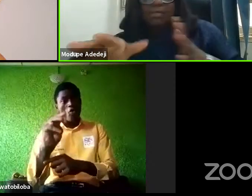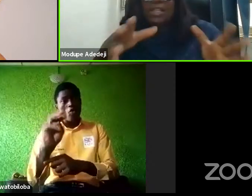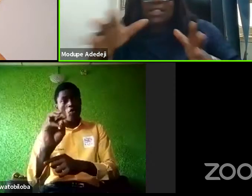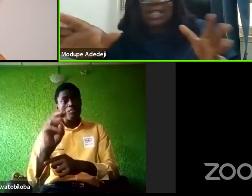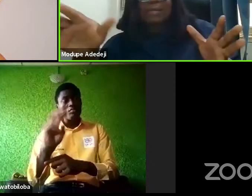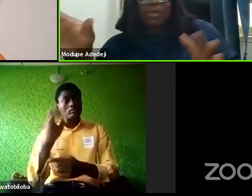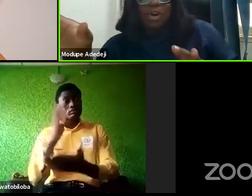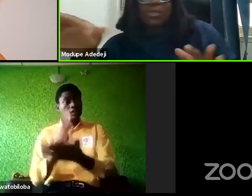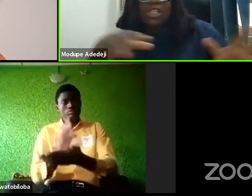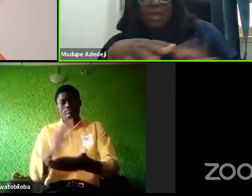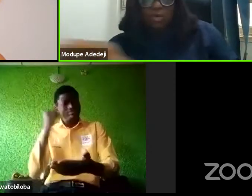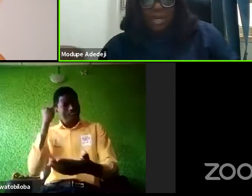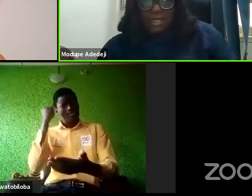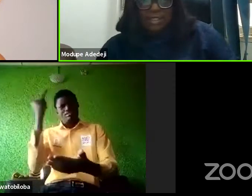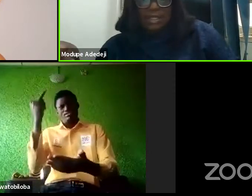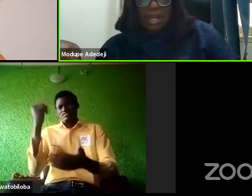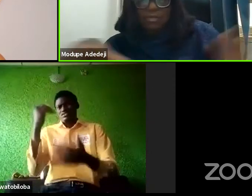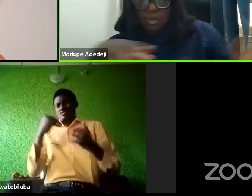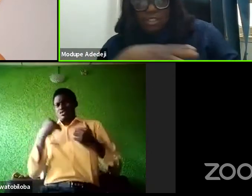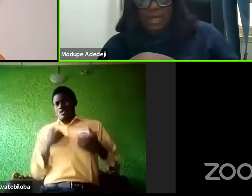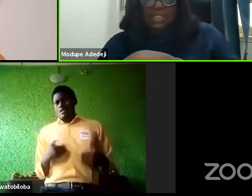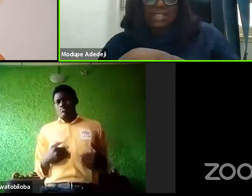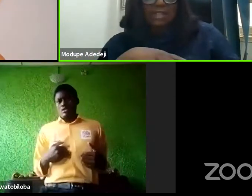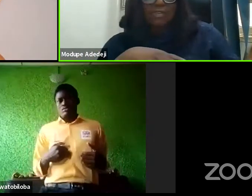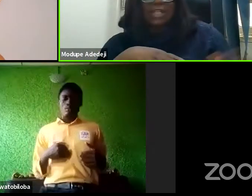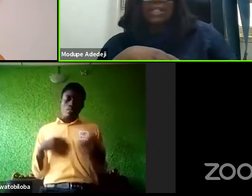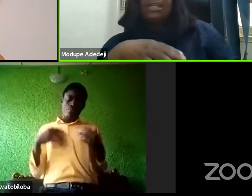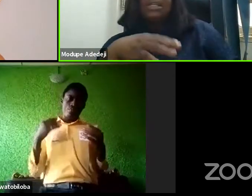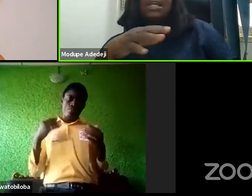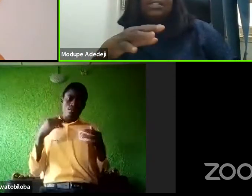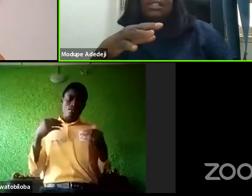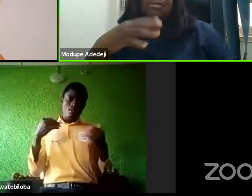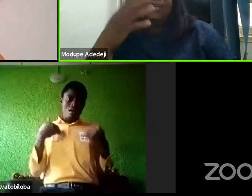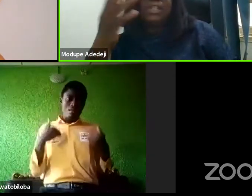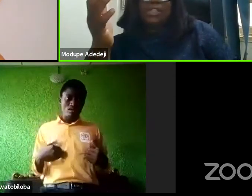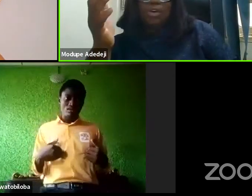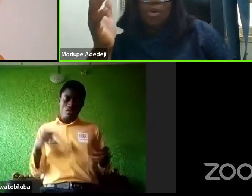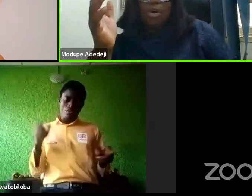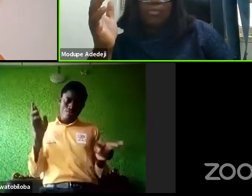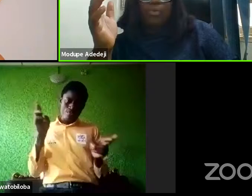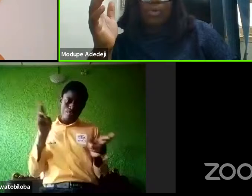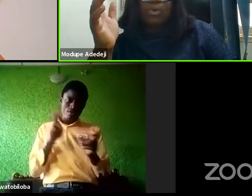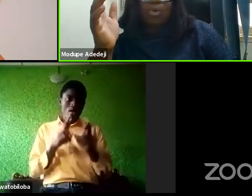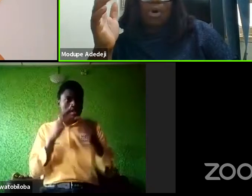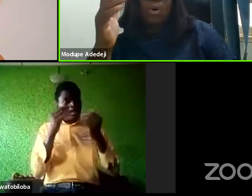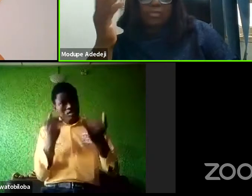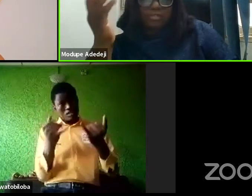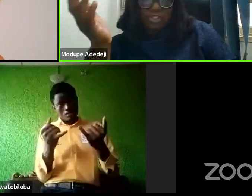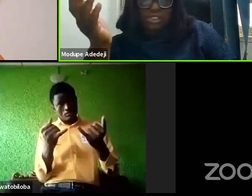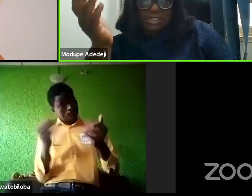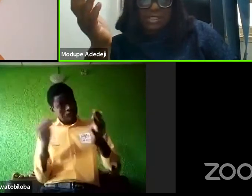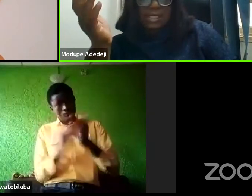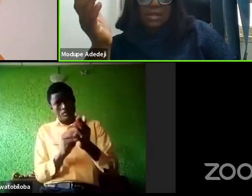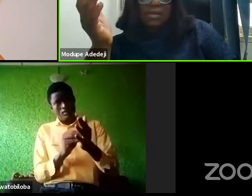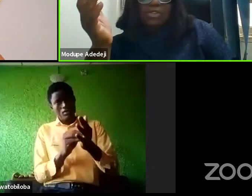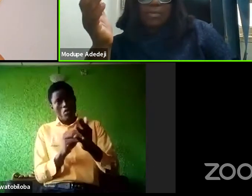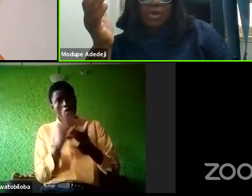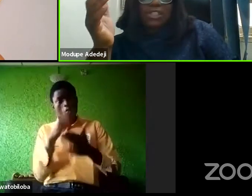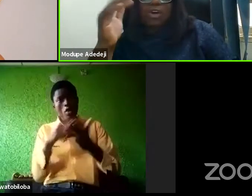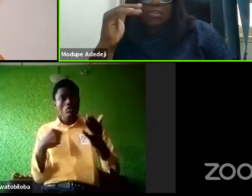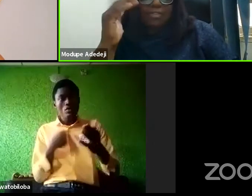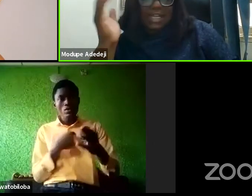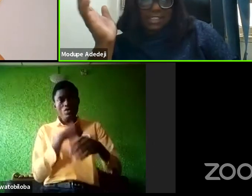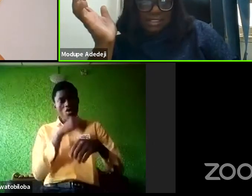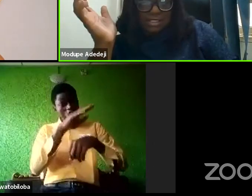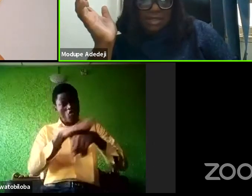from the menses that becomes irregular, I've talked about that severally, is now this feeling of what we call hot flushes. Some